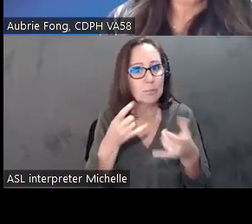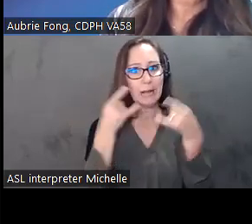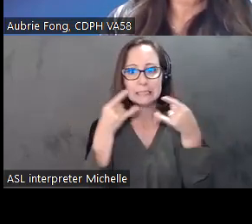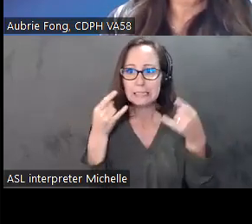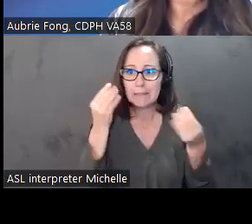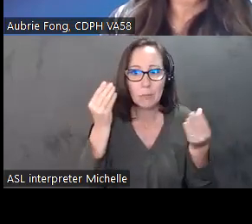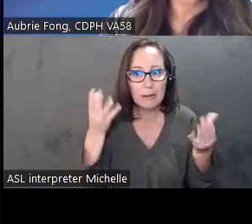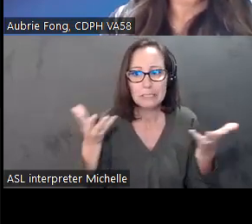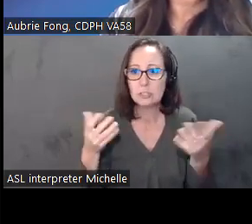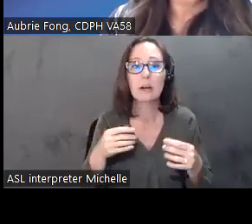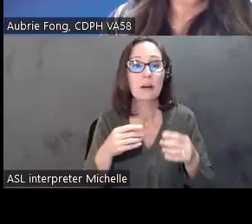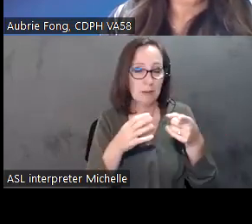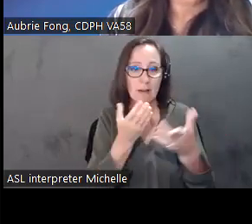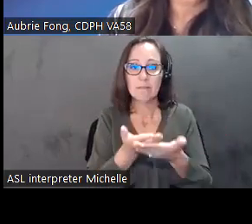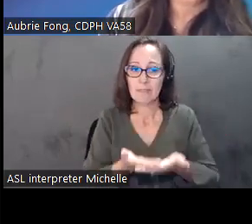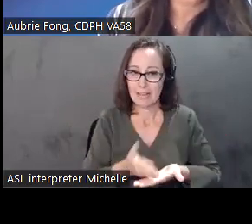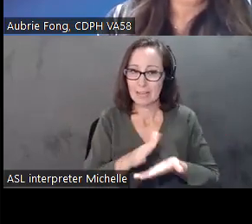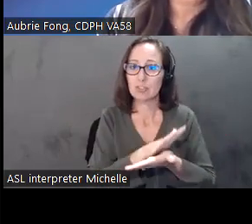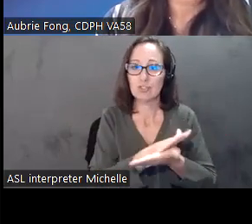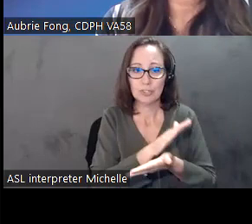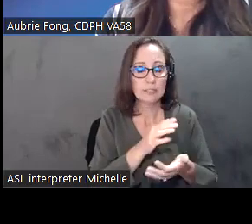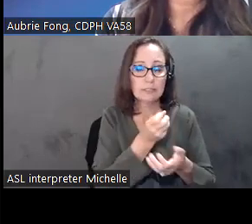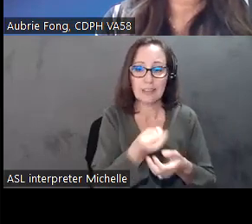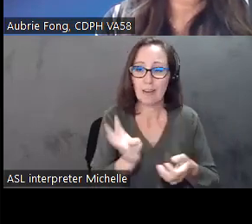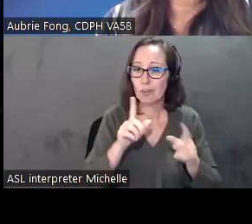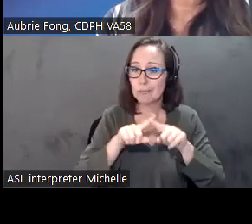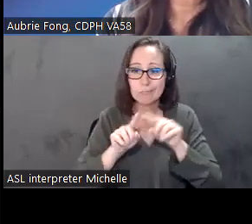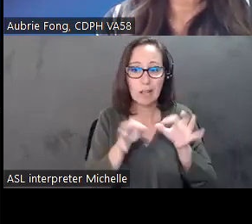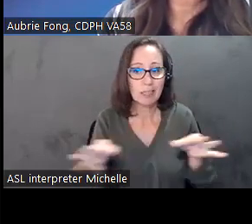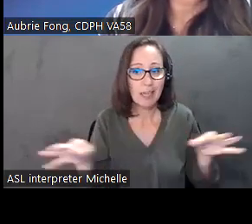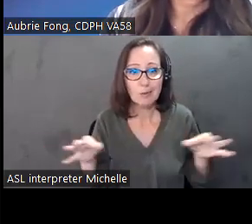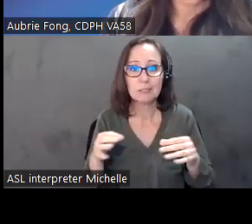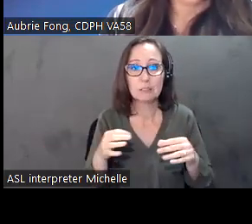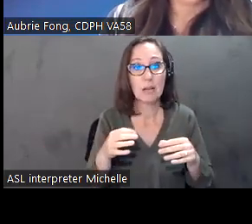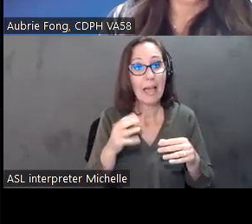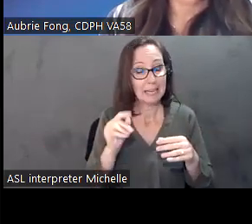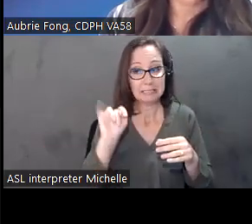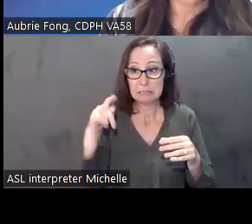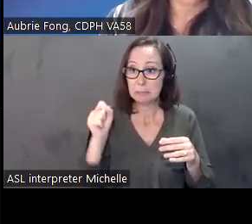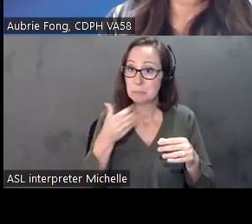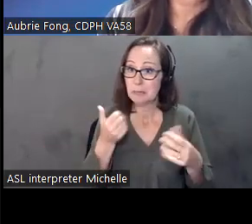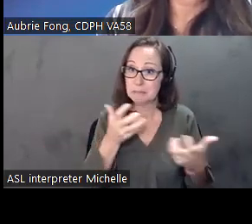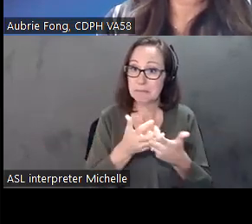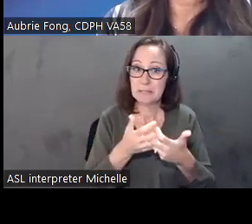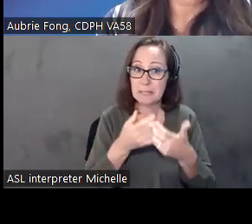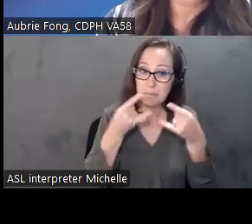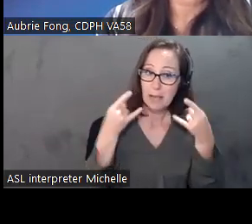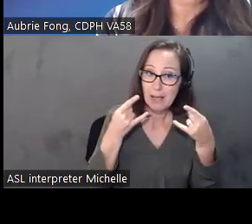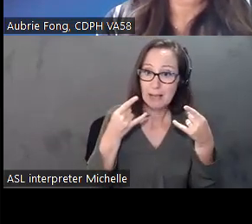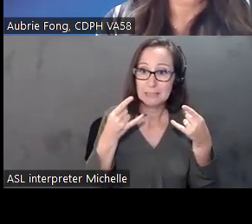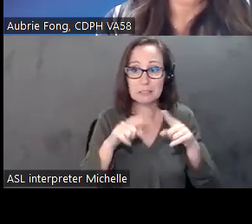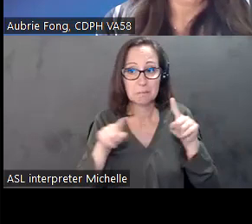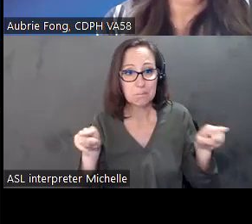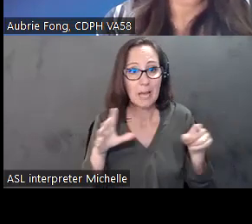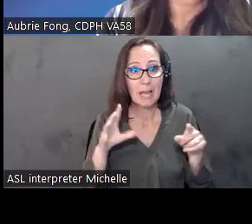find fact sheets in several languages, as well as tips on best fitting masks and customizable flyers for you